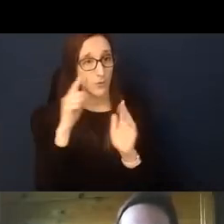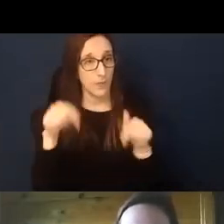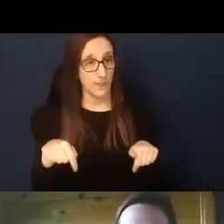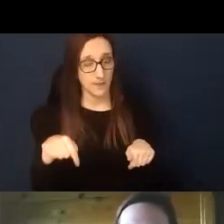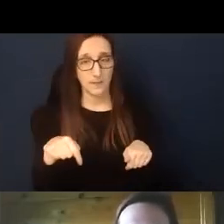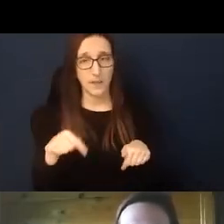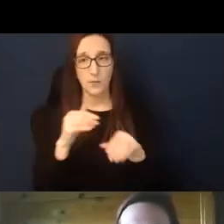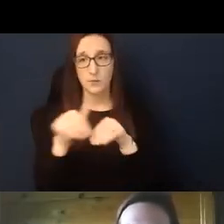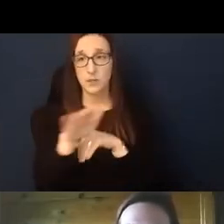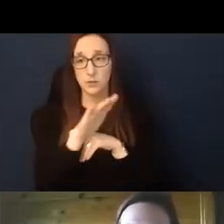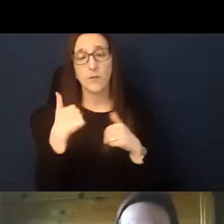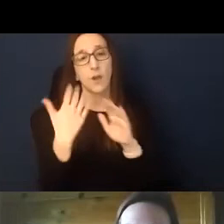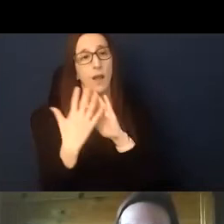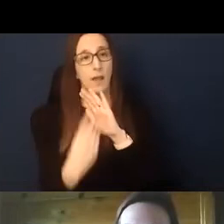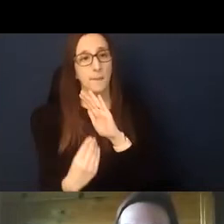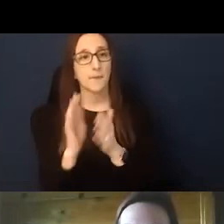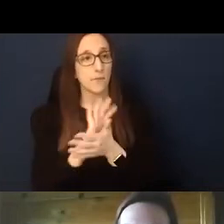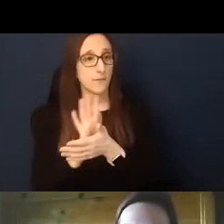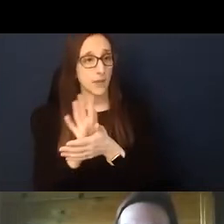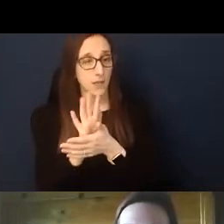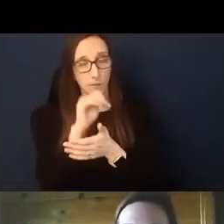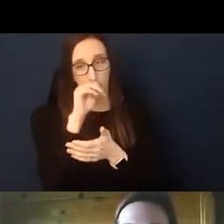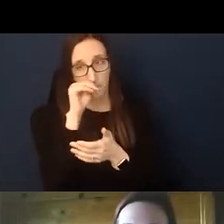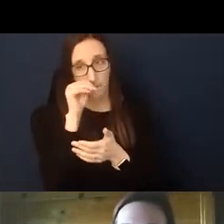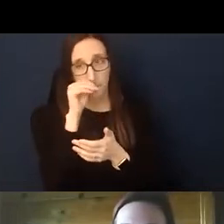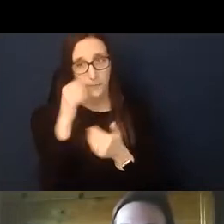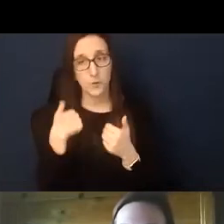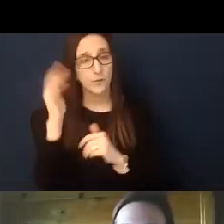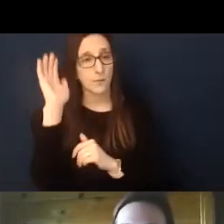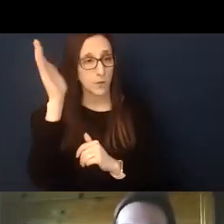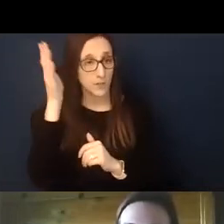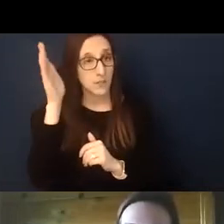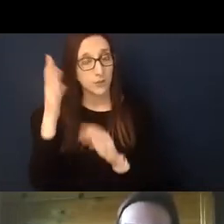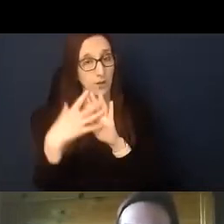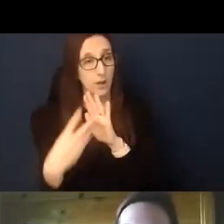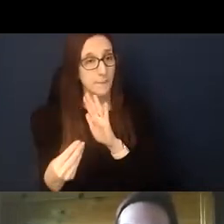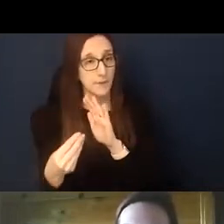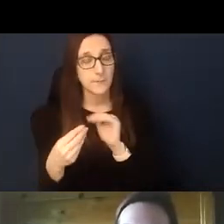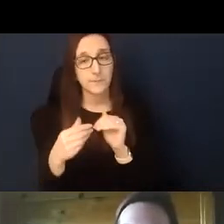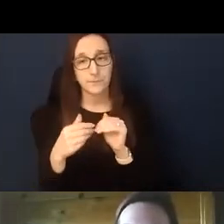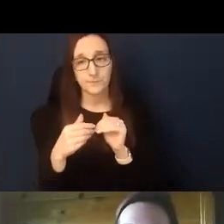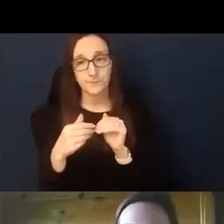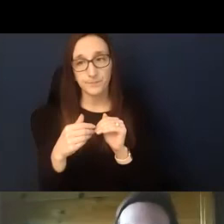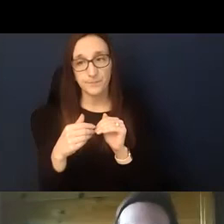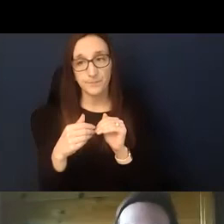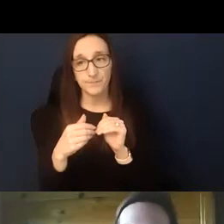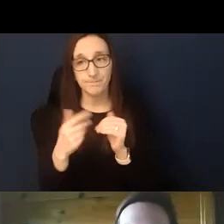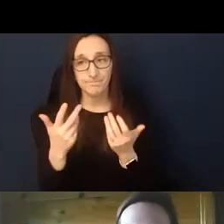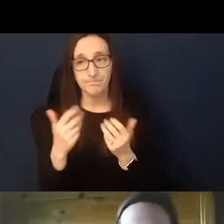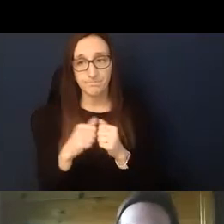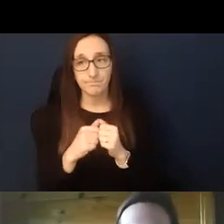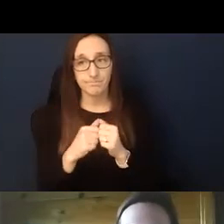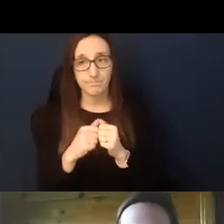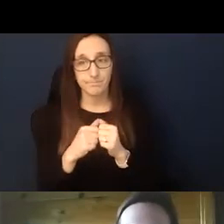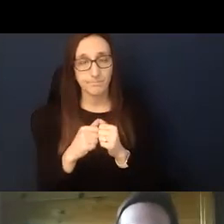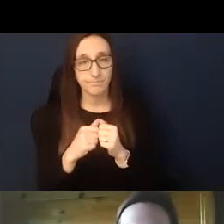recording, so you'll have a copy of the presentation. And then basically,